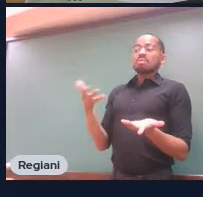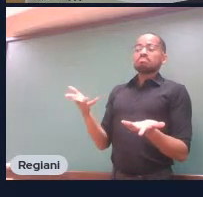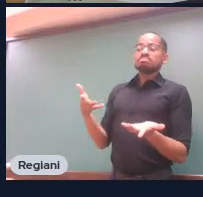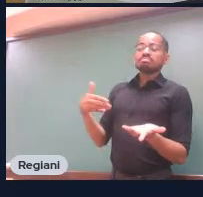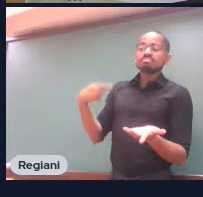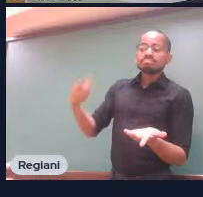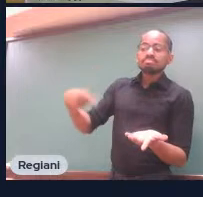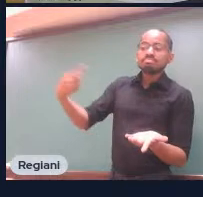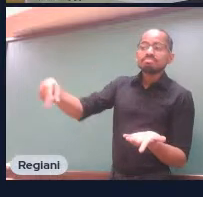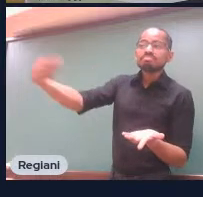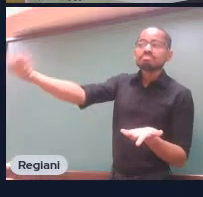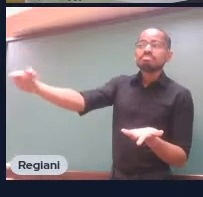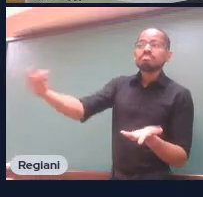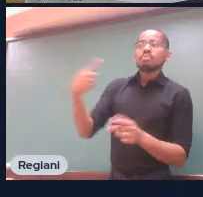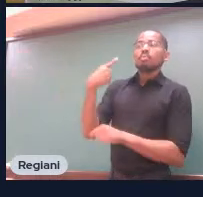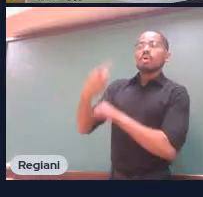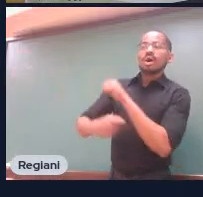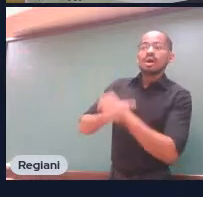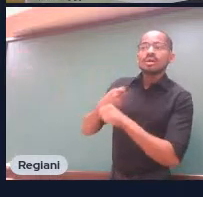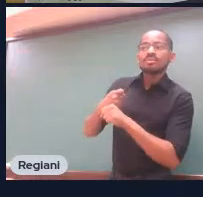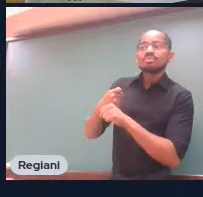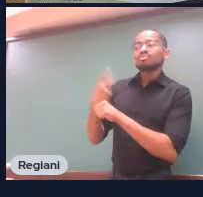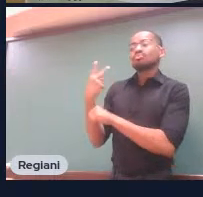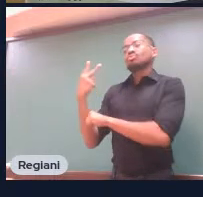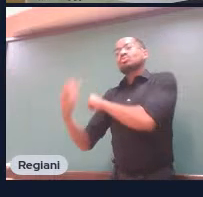teremos os encontros da AmericaLex,